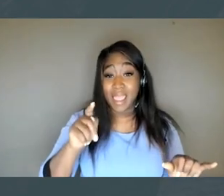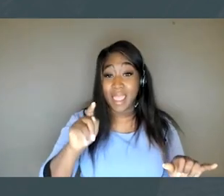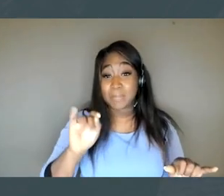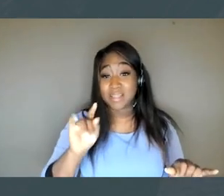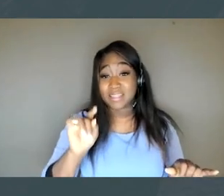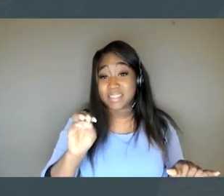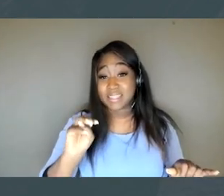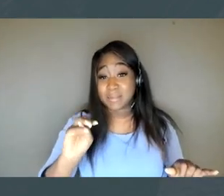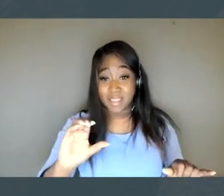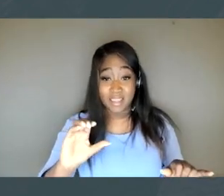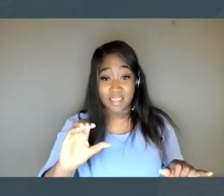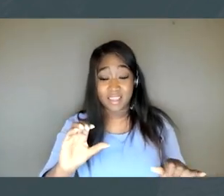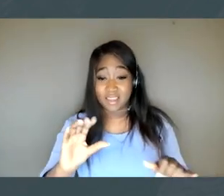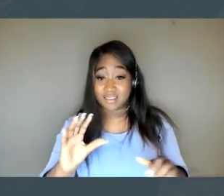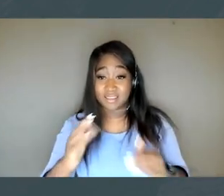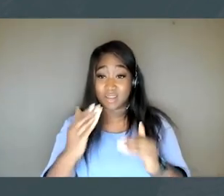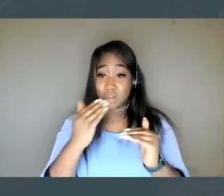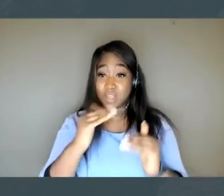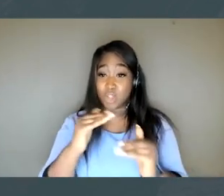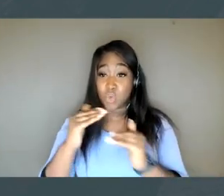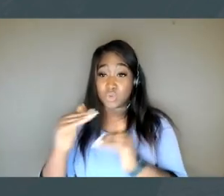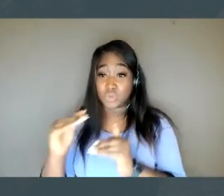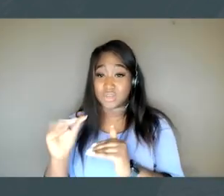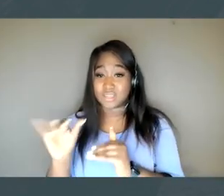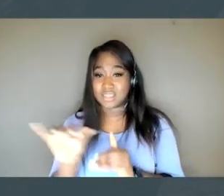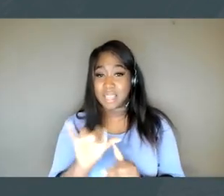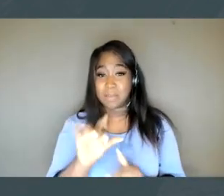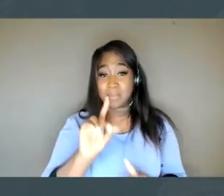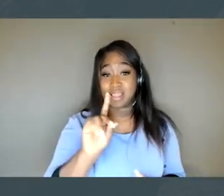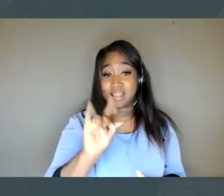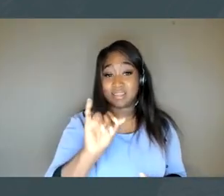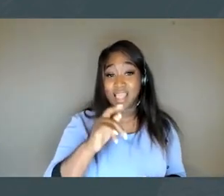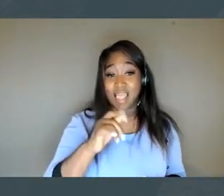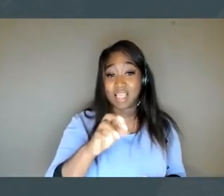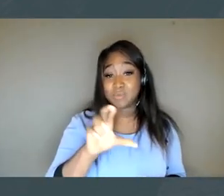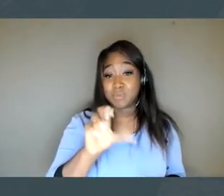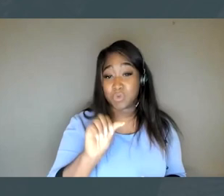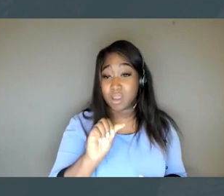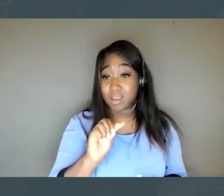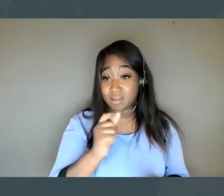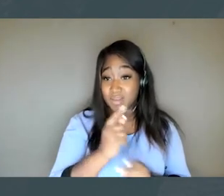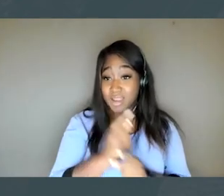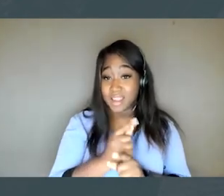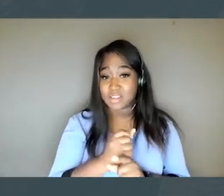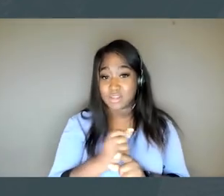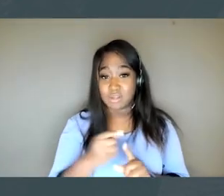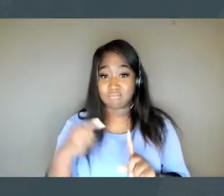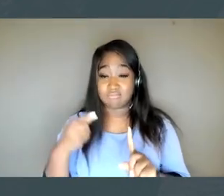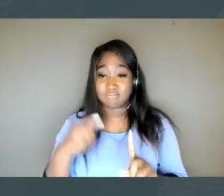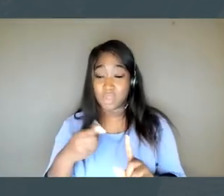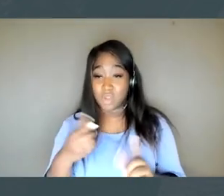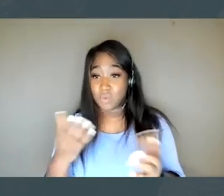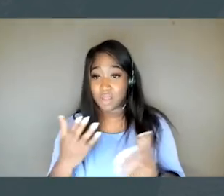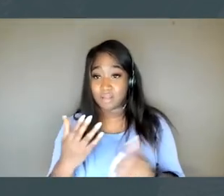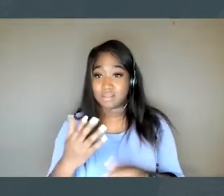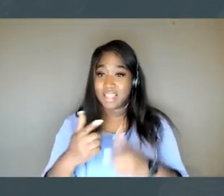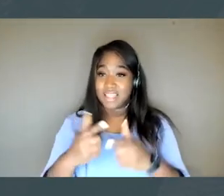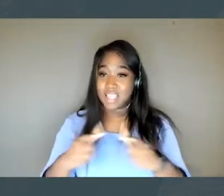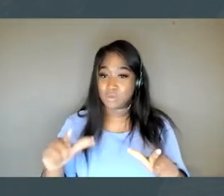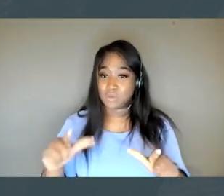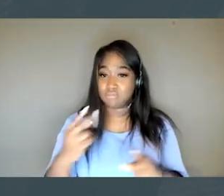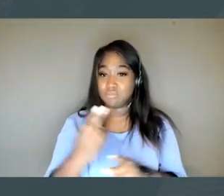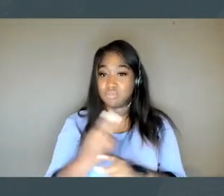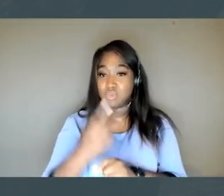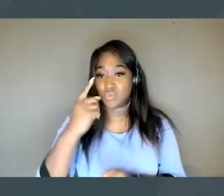as diaspora are, right? Because it's about the language of intellectual life and what